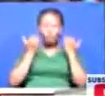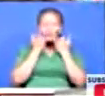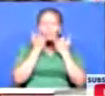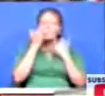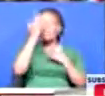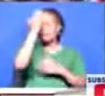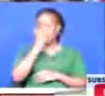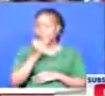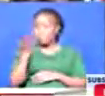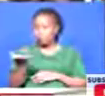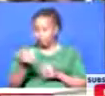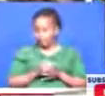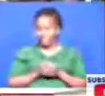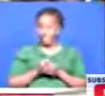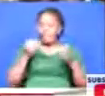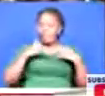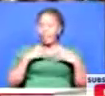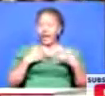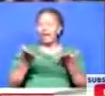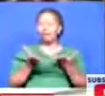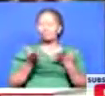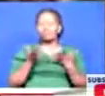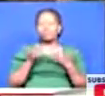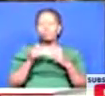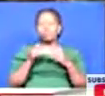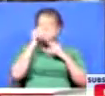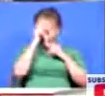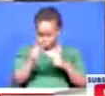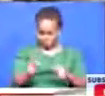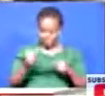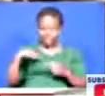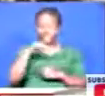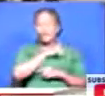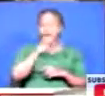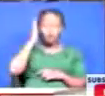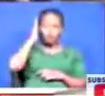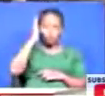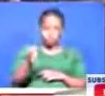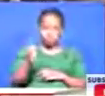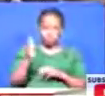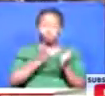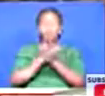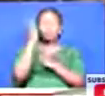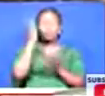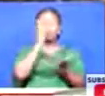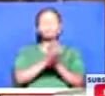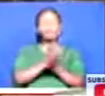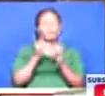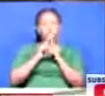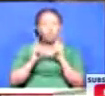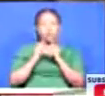sababu imepatia heshima matumaini yetu na maono yetu kwa kupitisha kesi hiyo